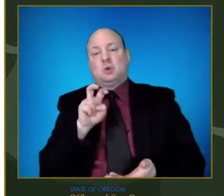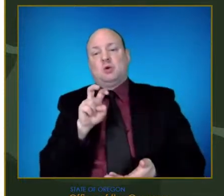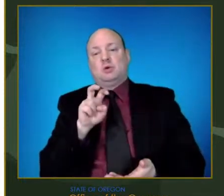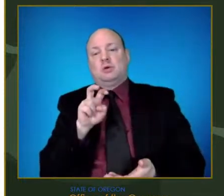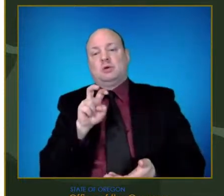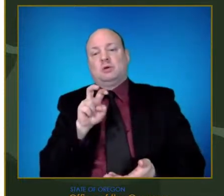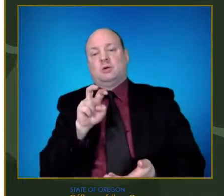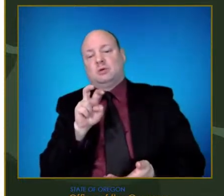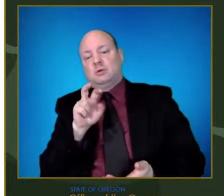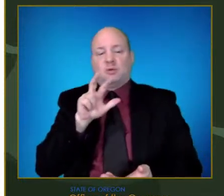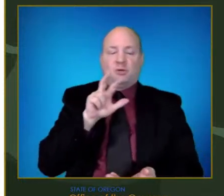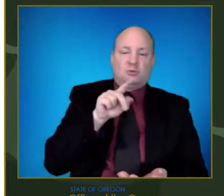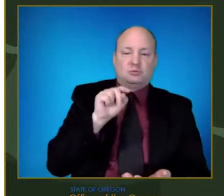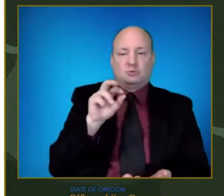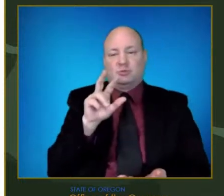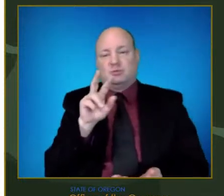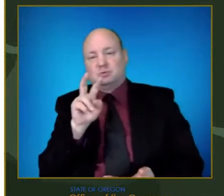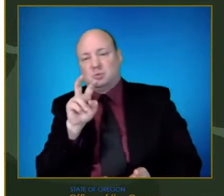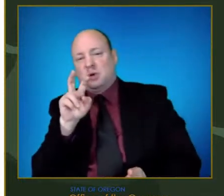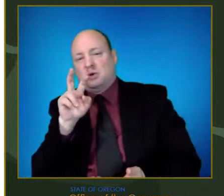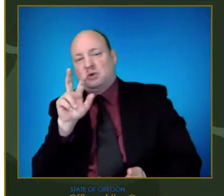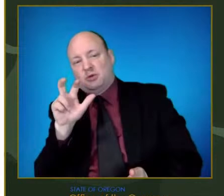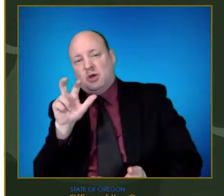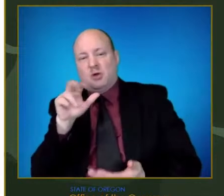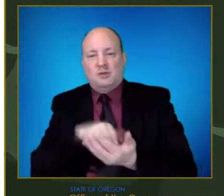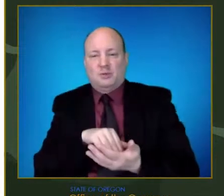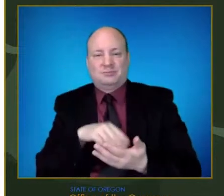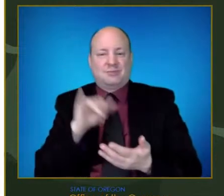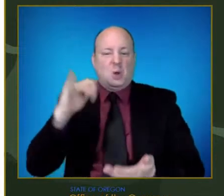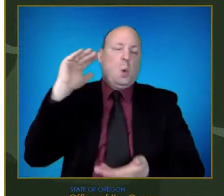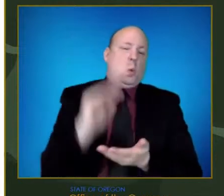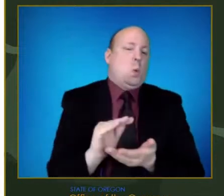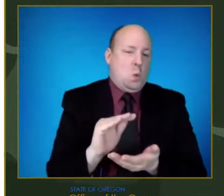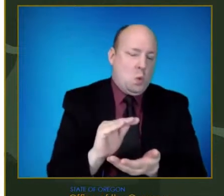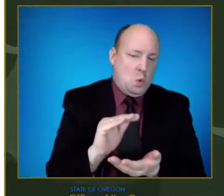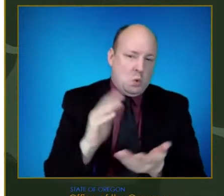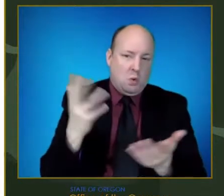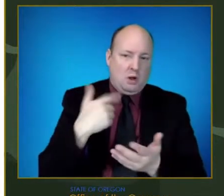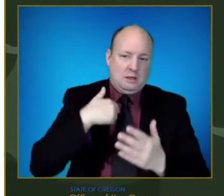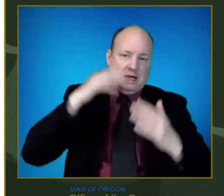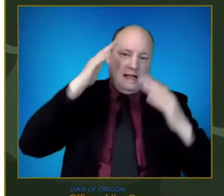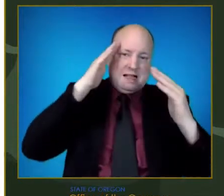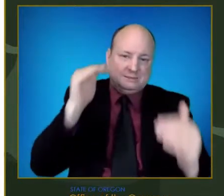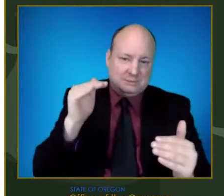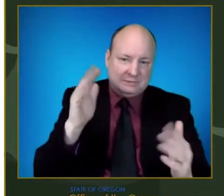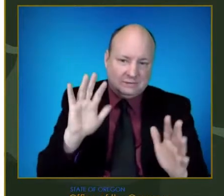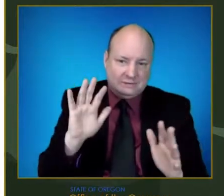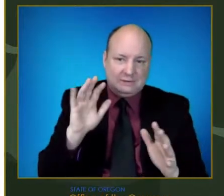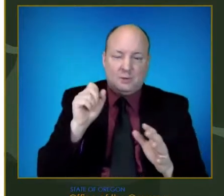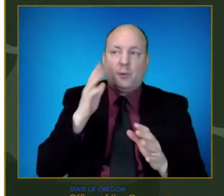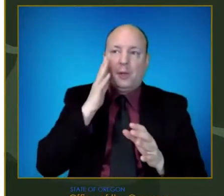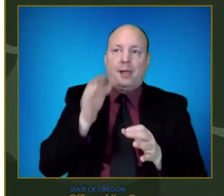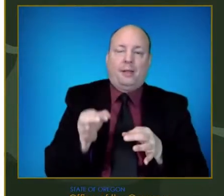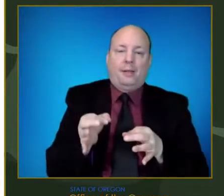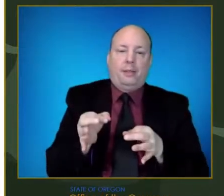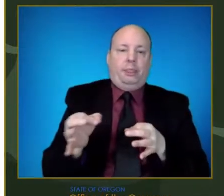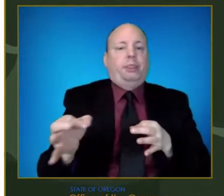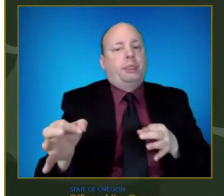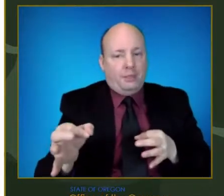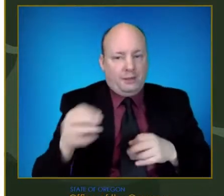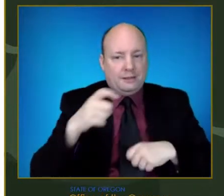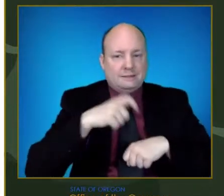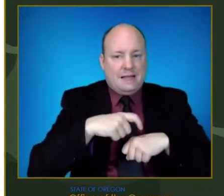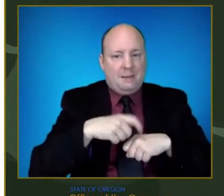previously expected. That shortfall results in about an 8 or 9 day setback in the time frame when cumulative doses in Oregon would